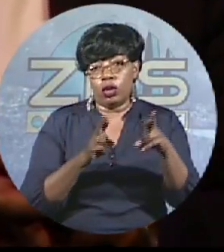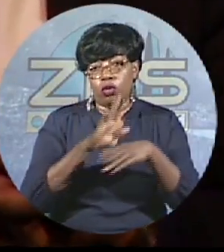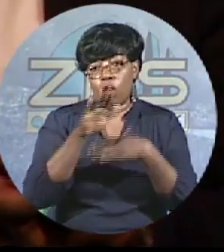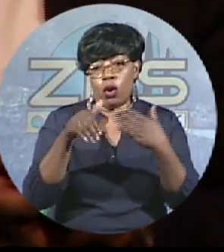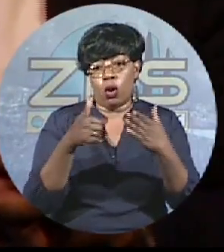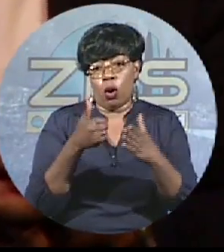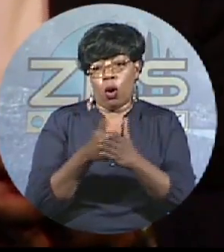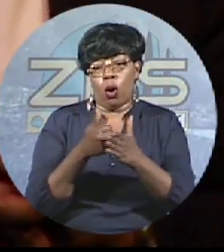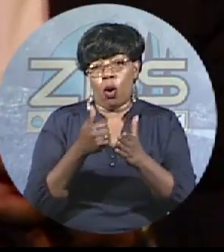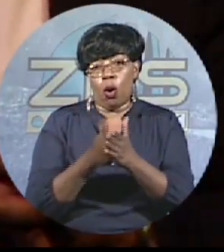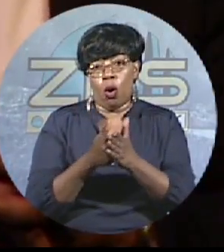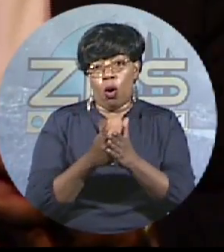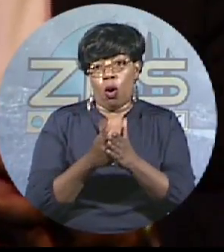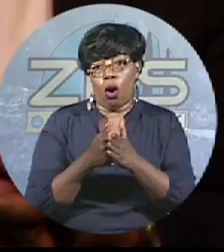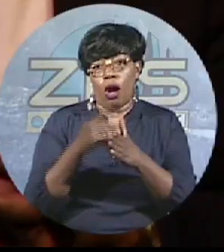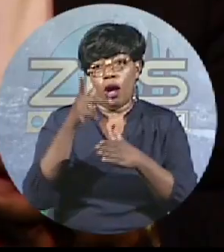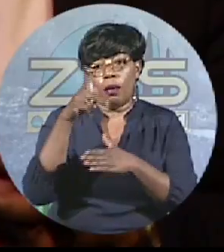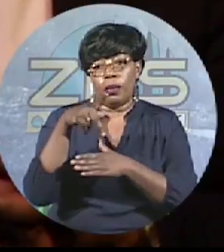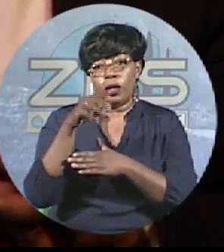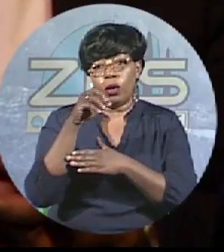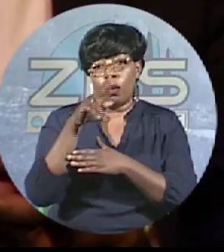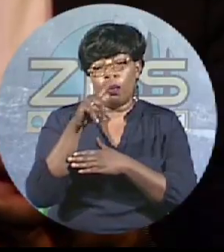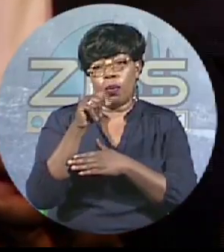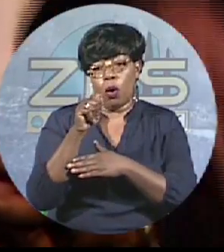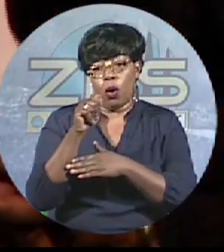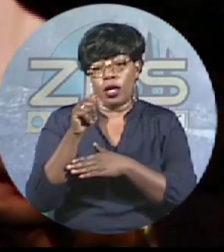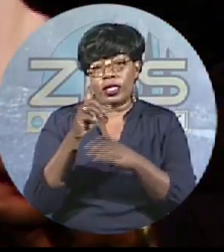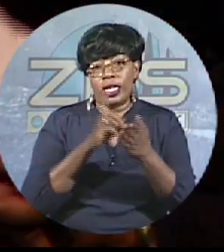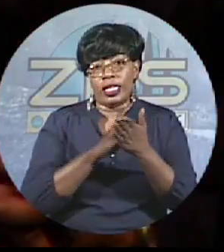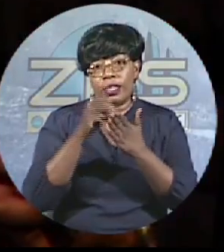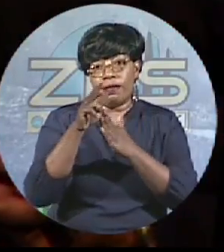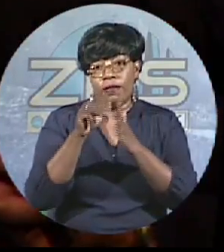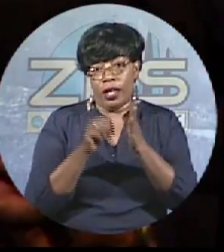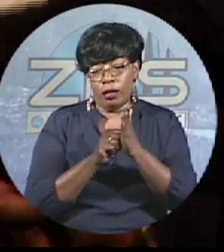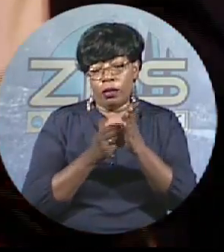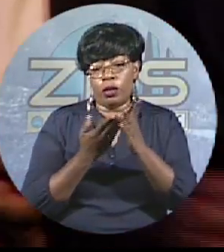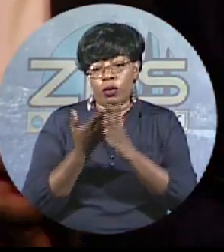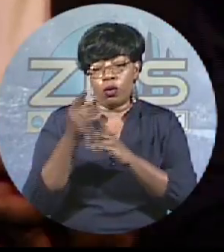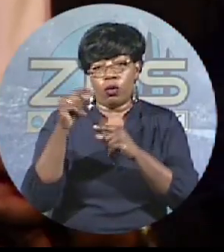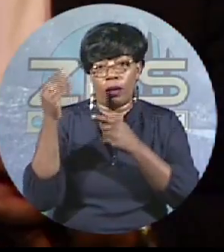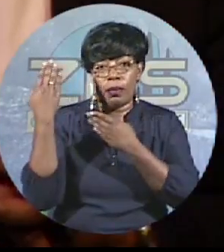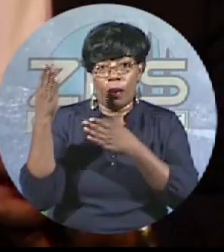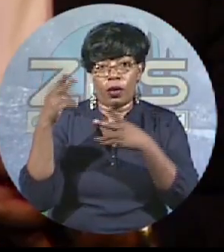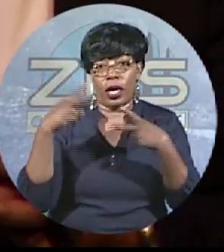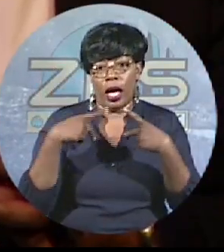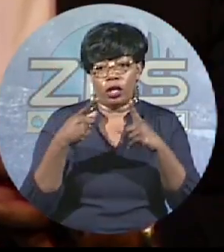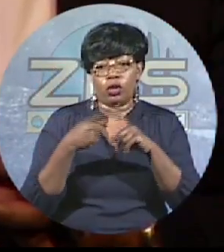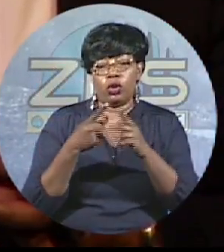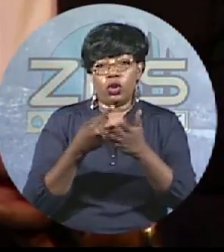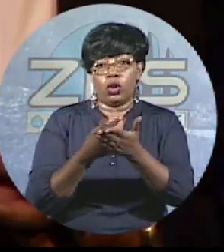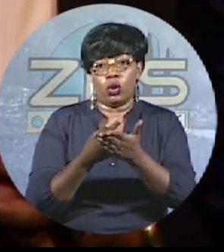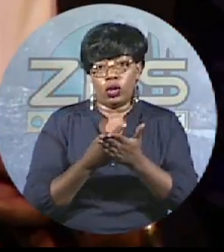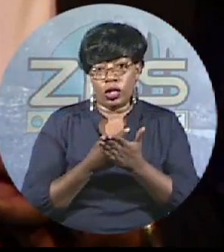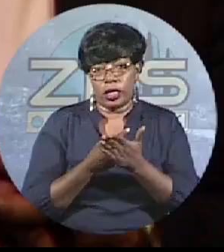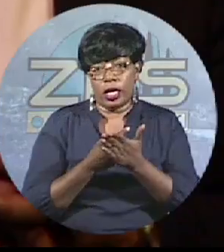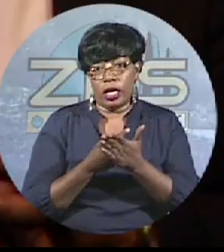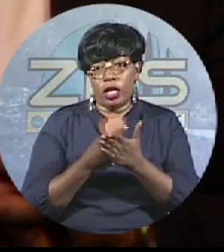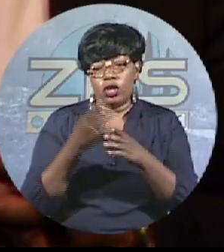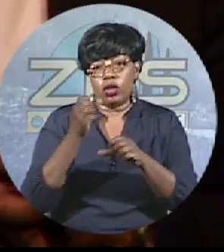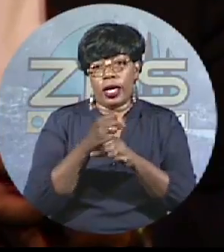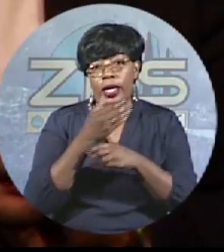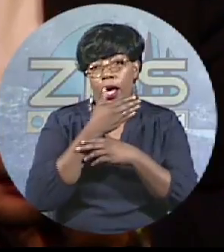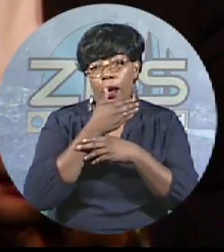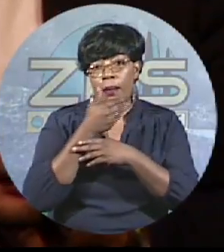all port development, not just in Freeport, but all through Grand Bahama. We had to negotiate to get a